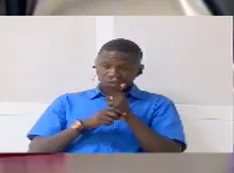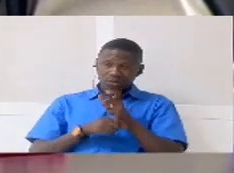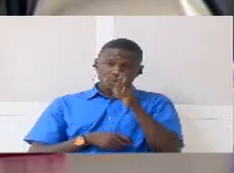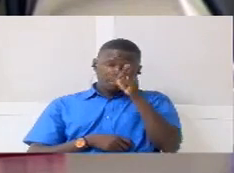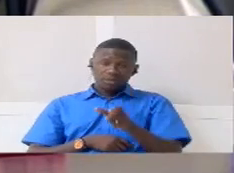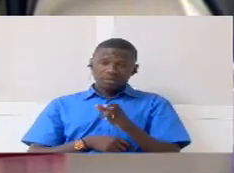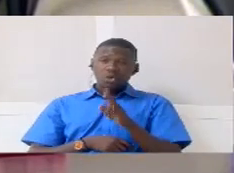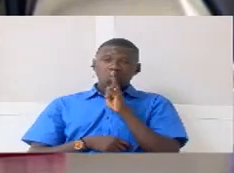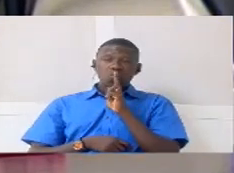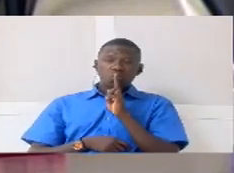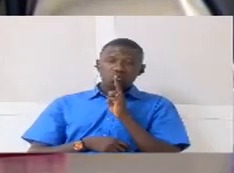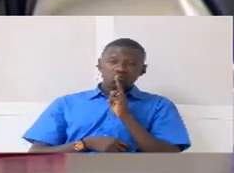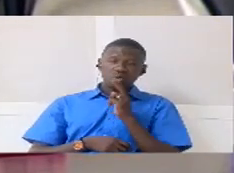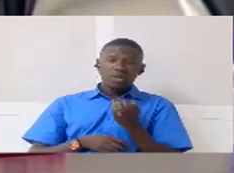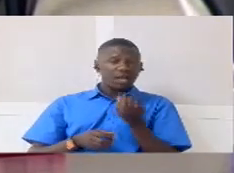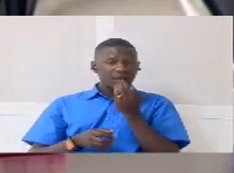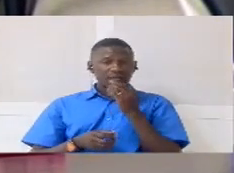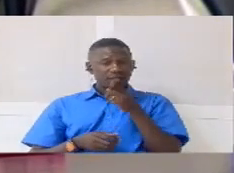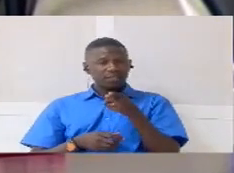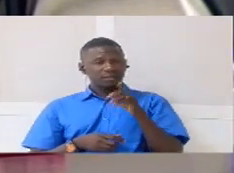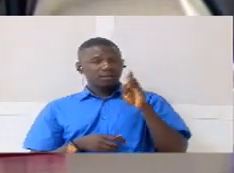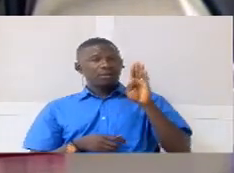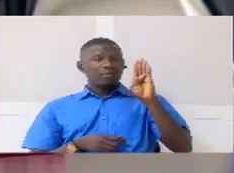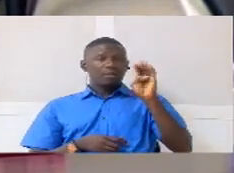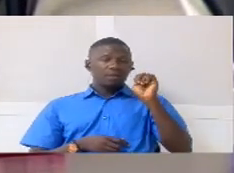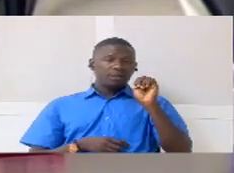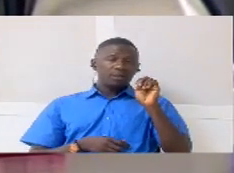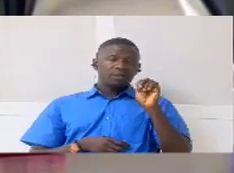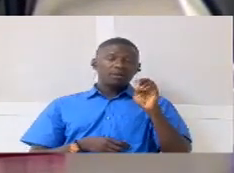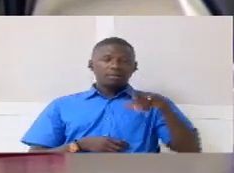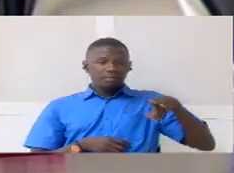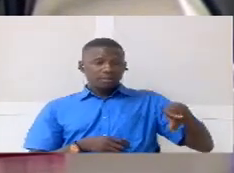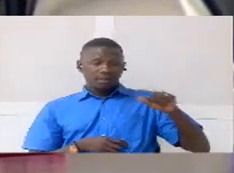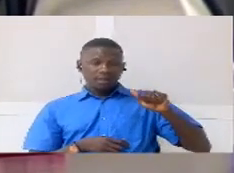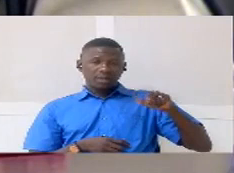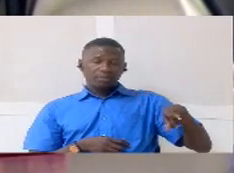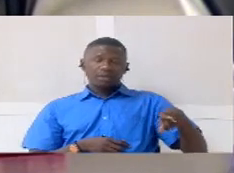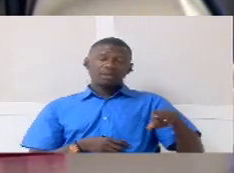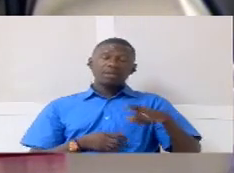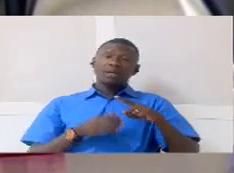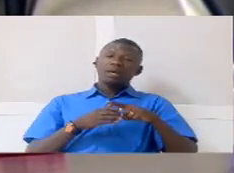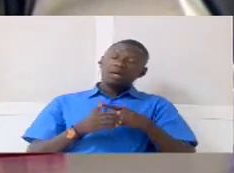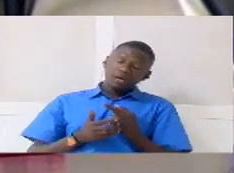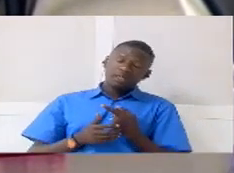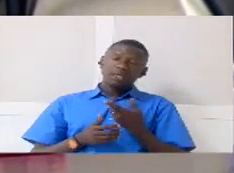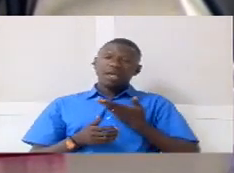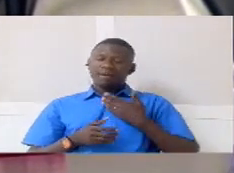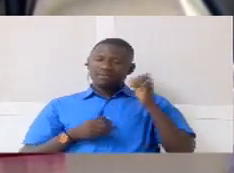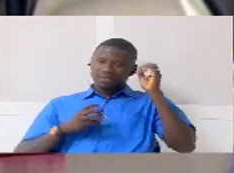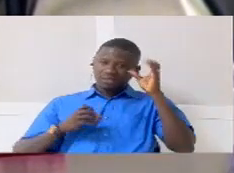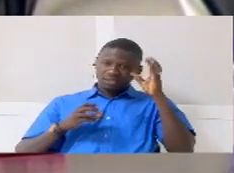kalamutaroto for prison kono doku lalu mo sotonte kono le men nen nyim beriberi min men nen nyim beriberi